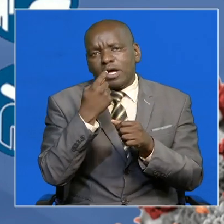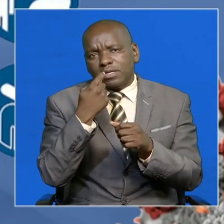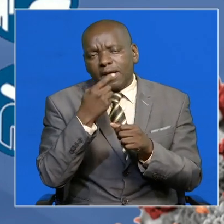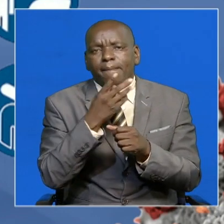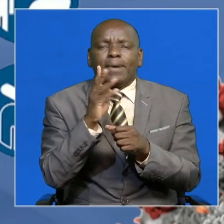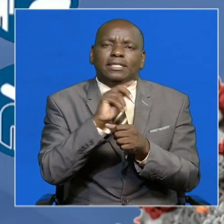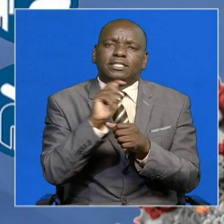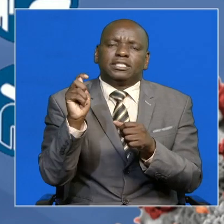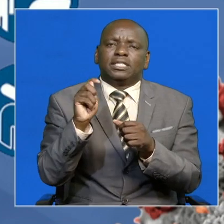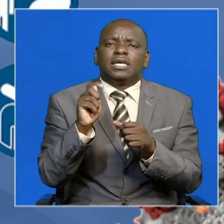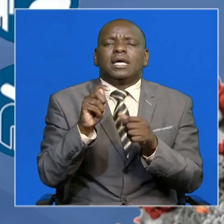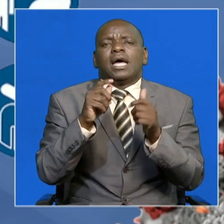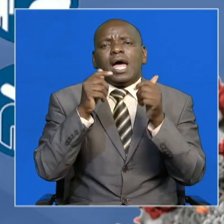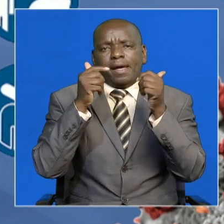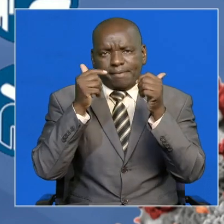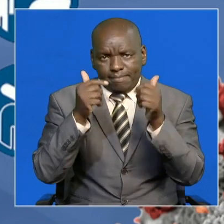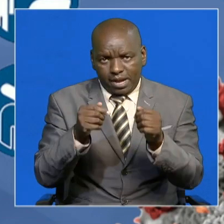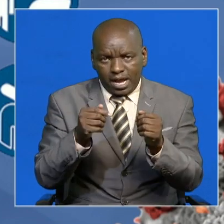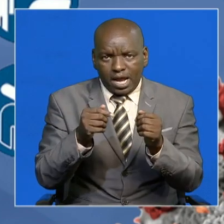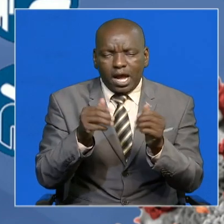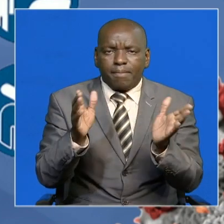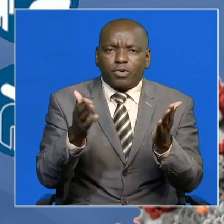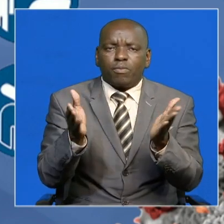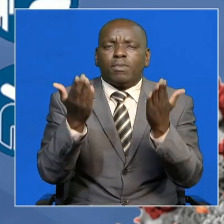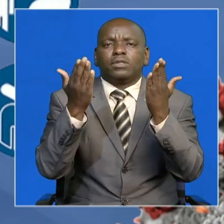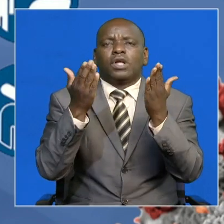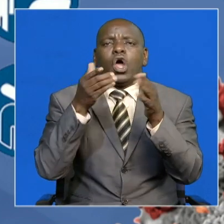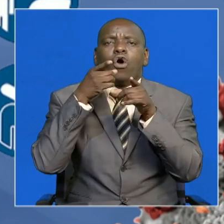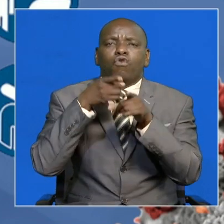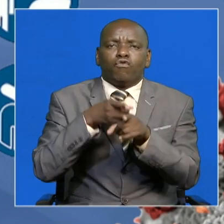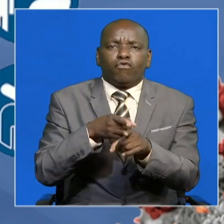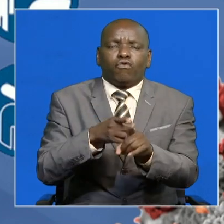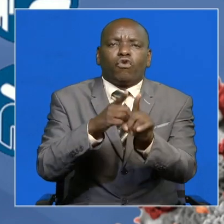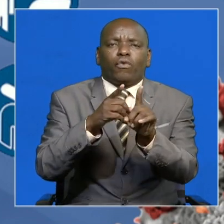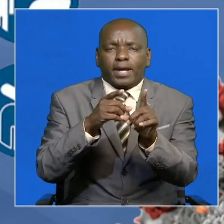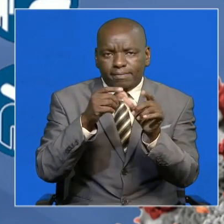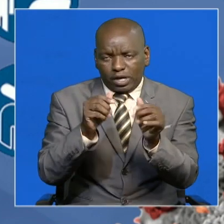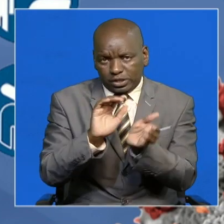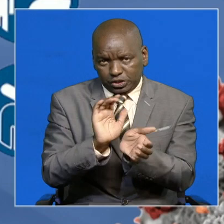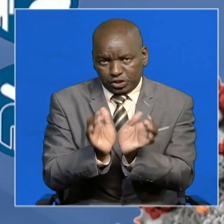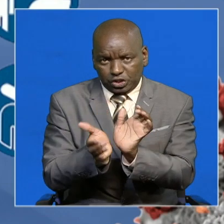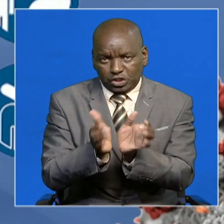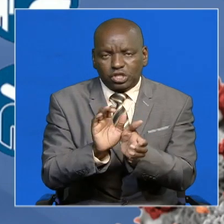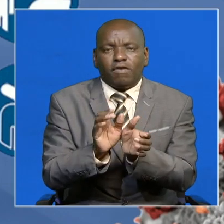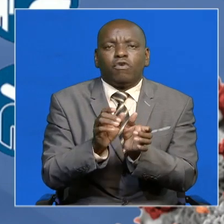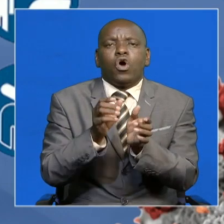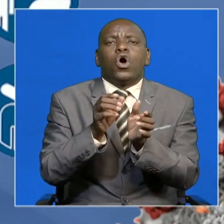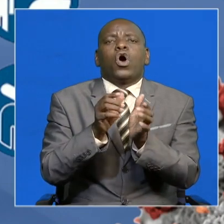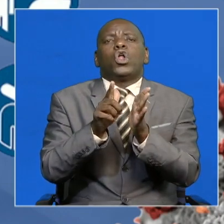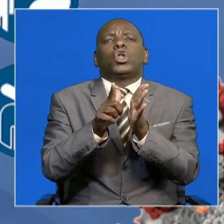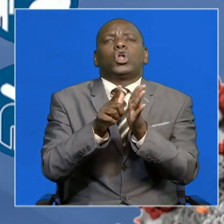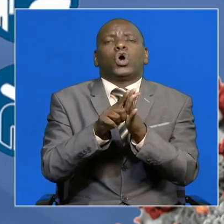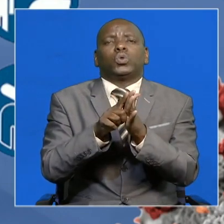but unfortunately without also promoting or following the required safe and necessary